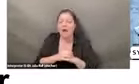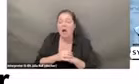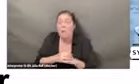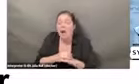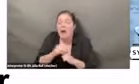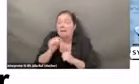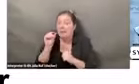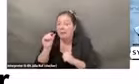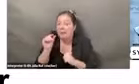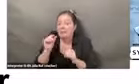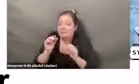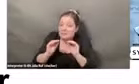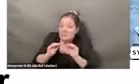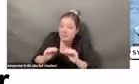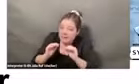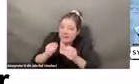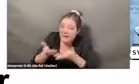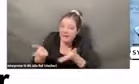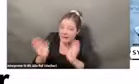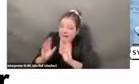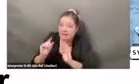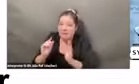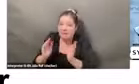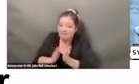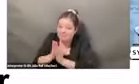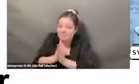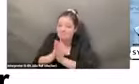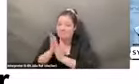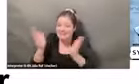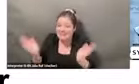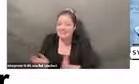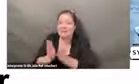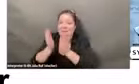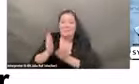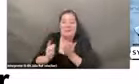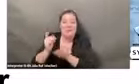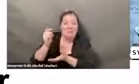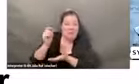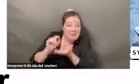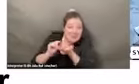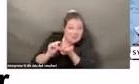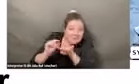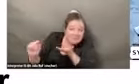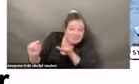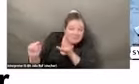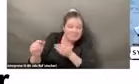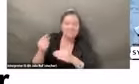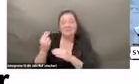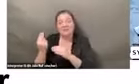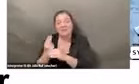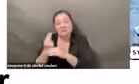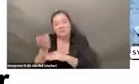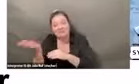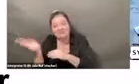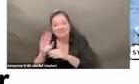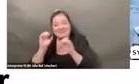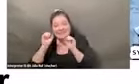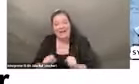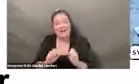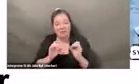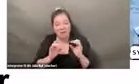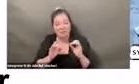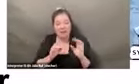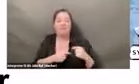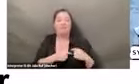a little training, motivation, maybe compensation even, if the users can provide feedback, if they want to, it's